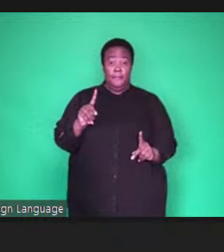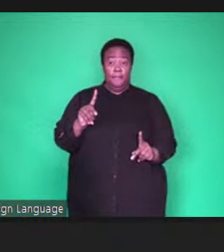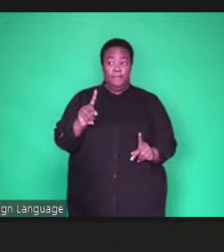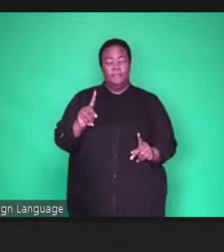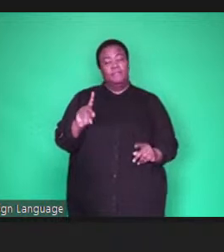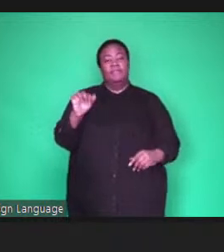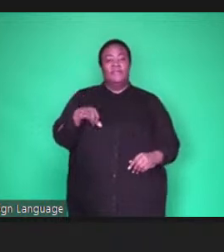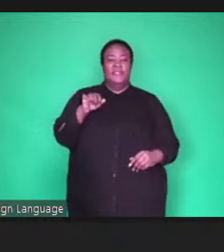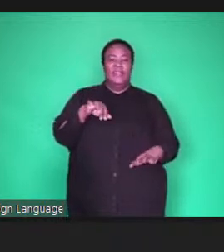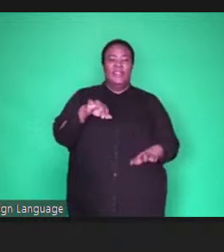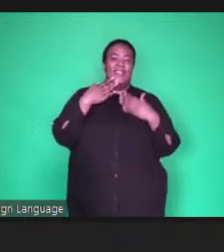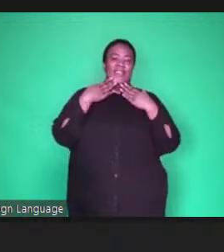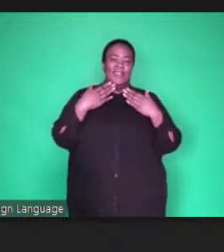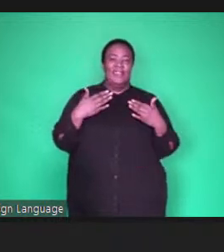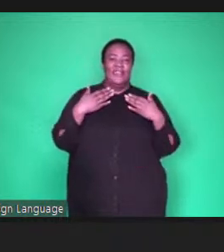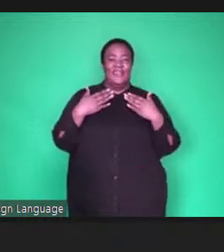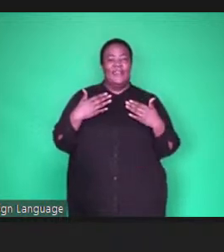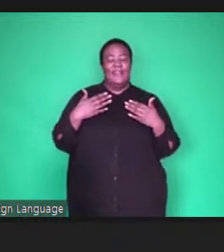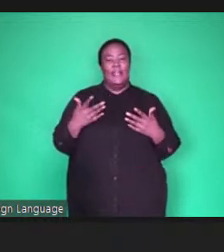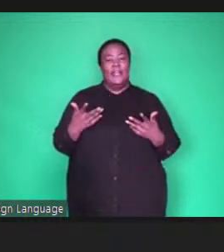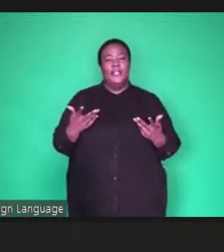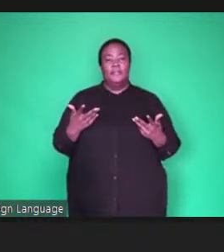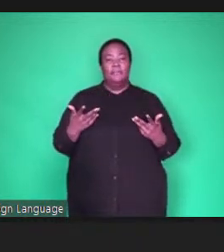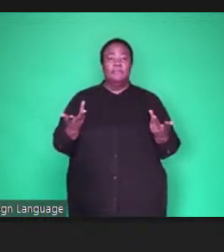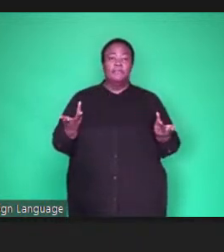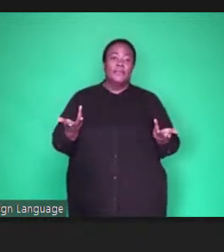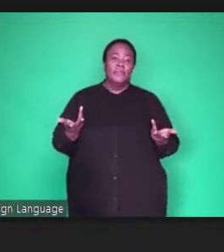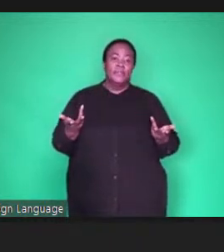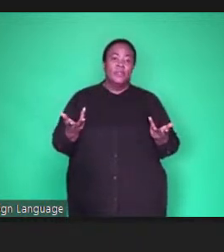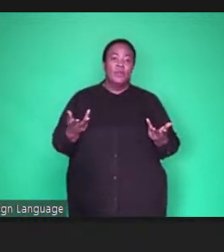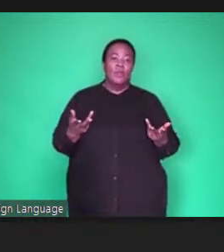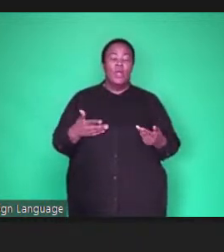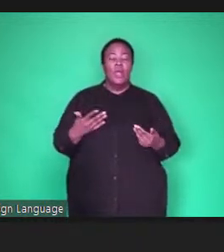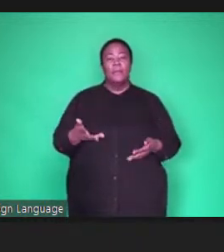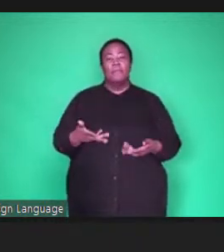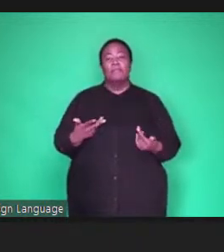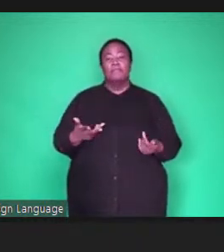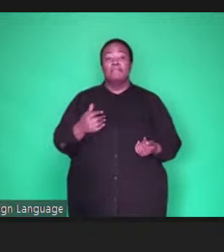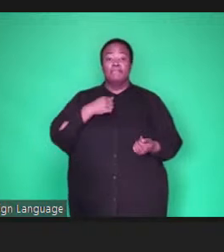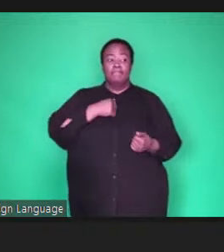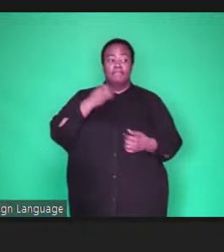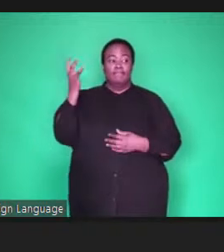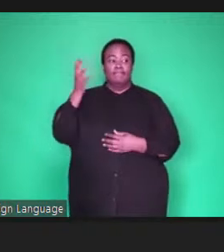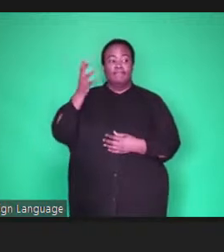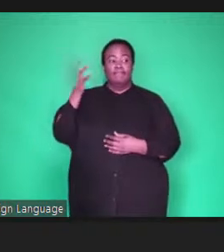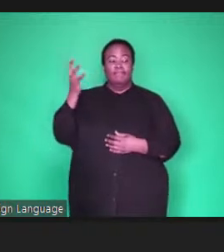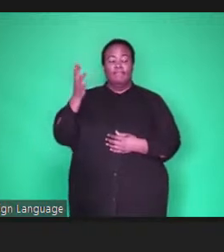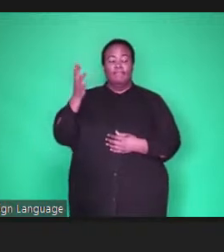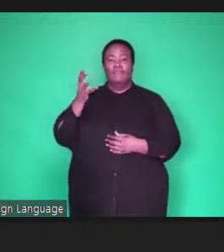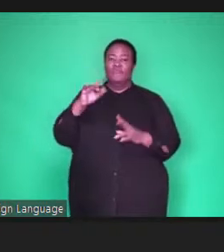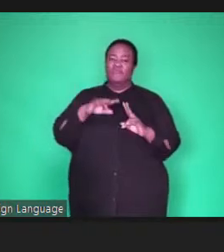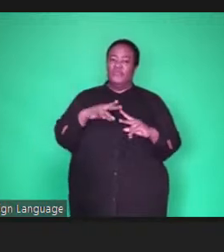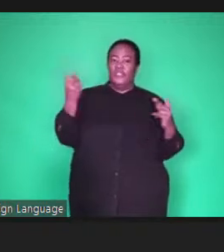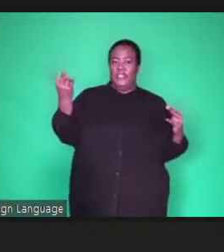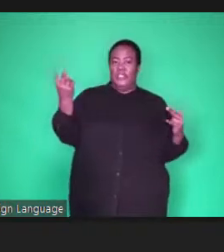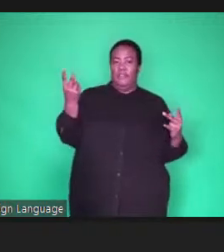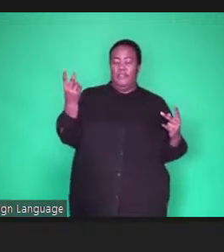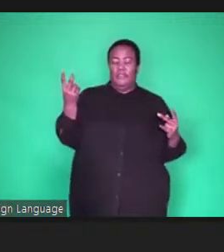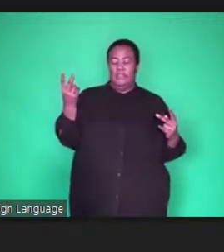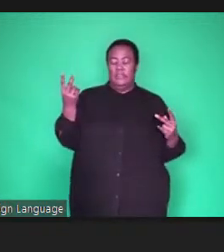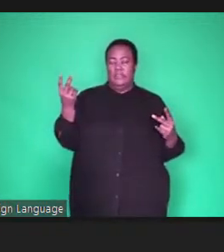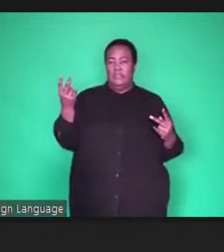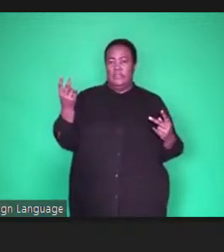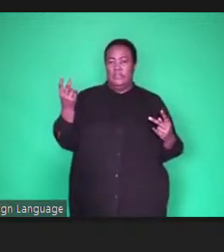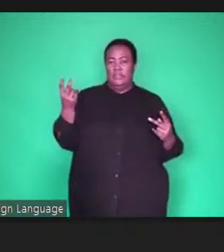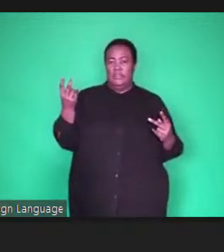Yeah, thank you very much. So my presentation will be slightly different from, oh,